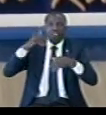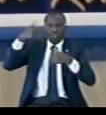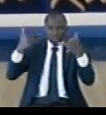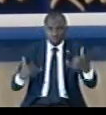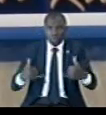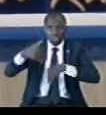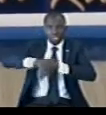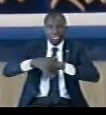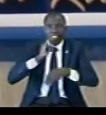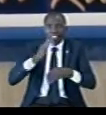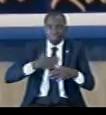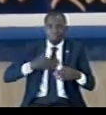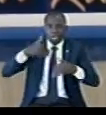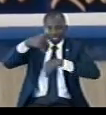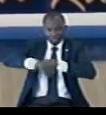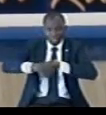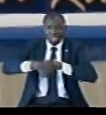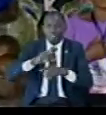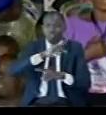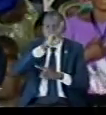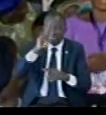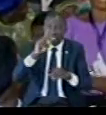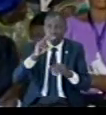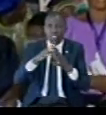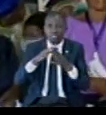Tonight is my night.